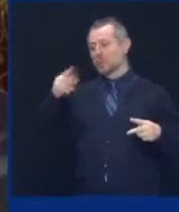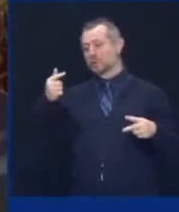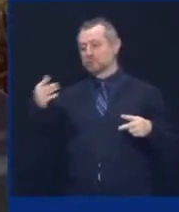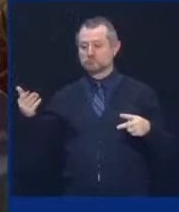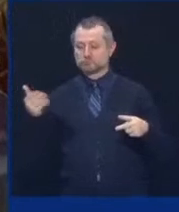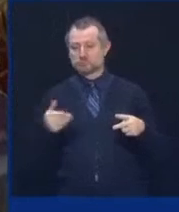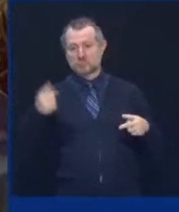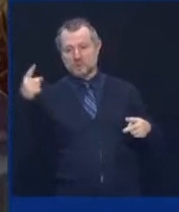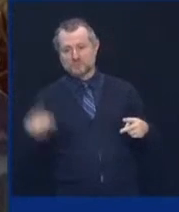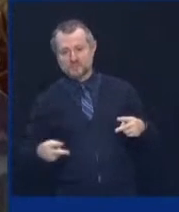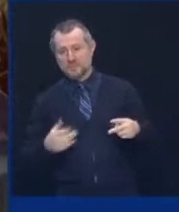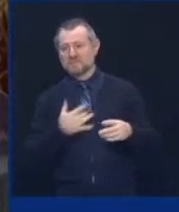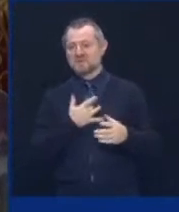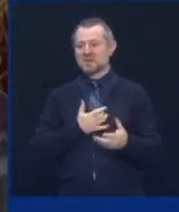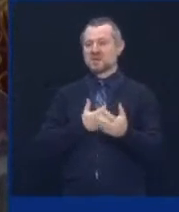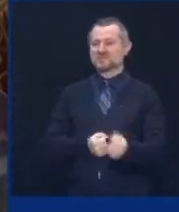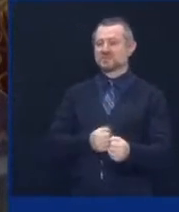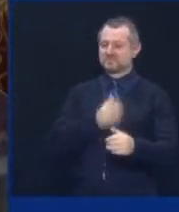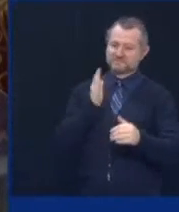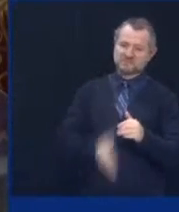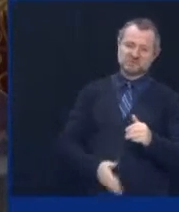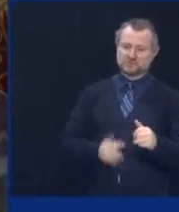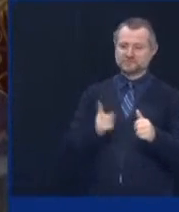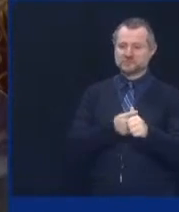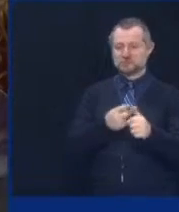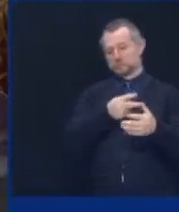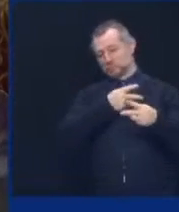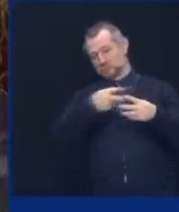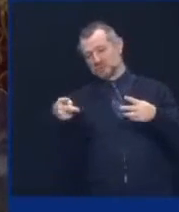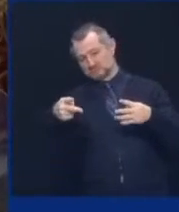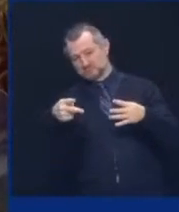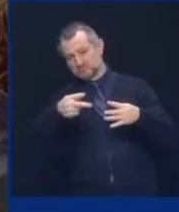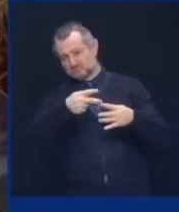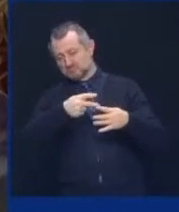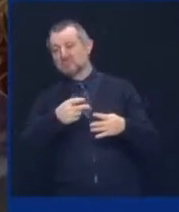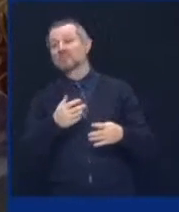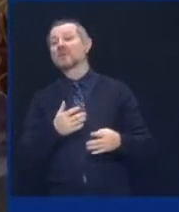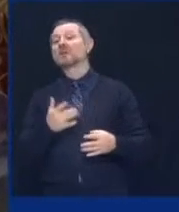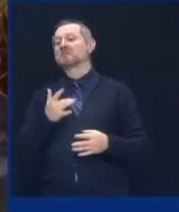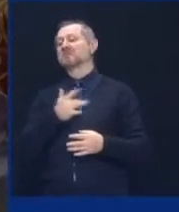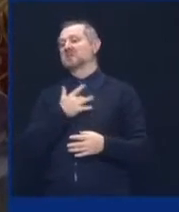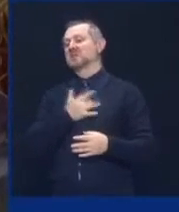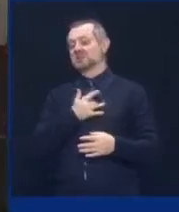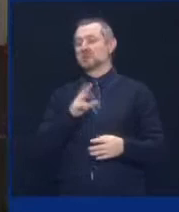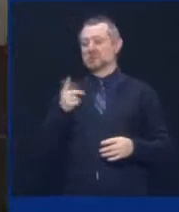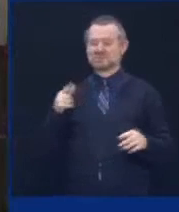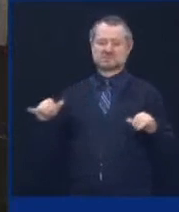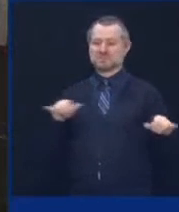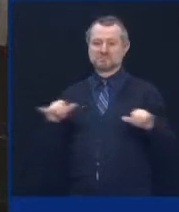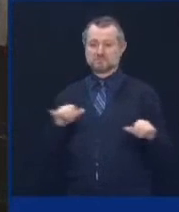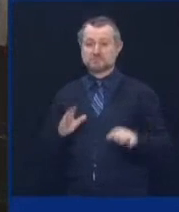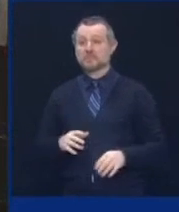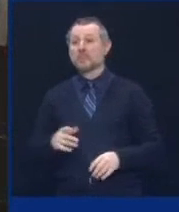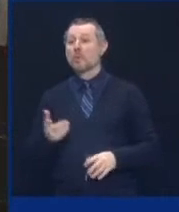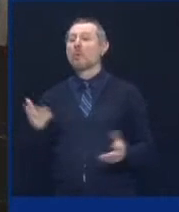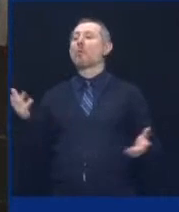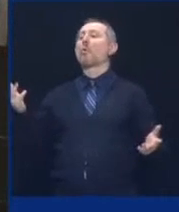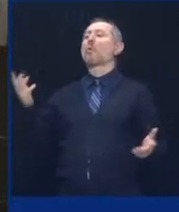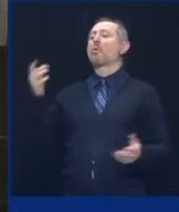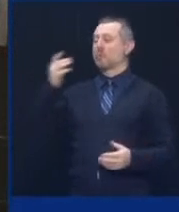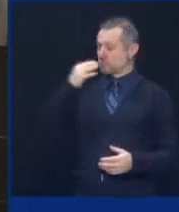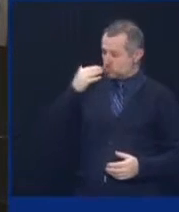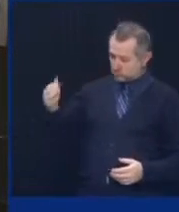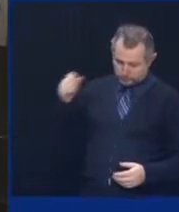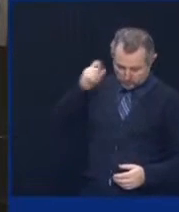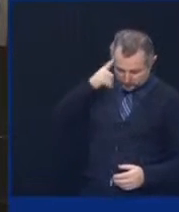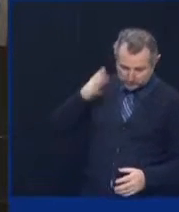within the first 2 weeks, and we're still working with Walgreens, but I would expect a similar timetable. Okay, good answer. Operator,